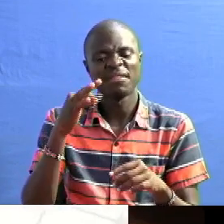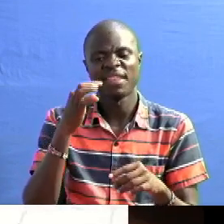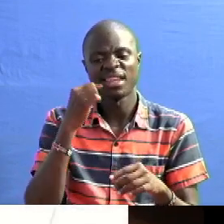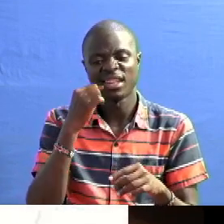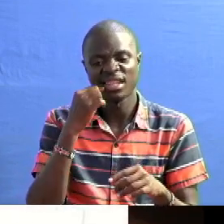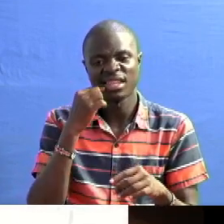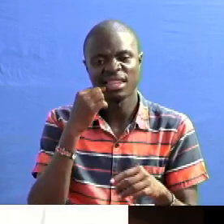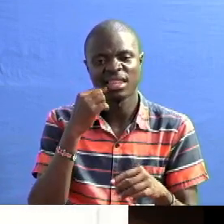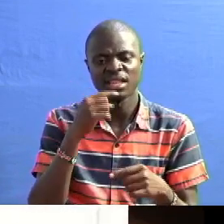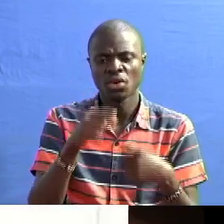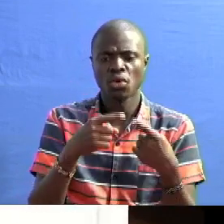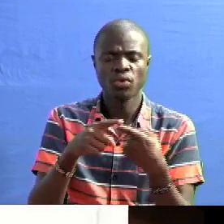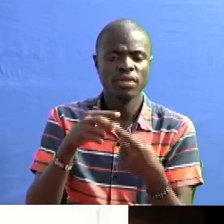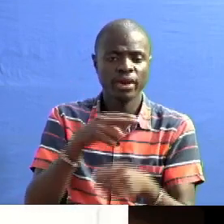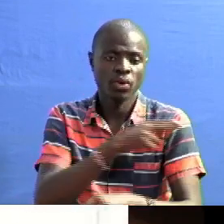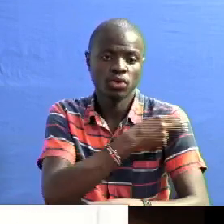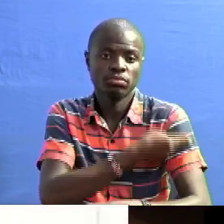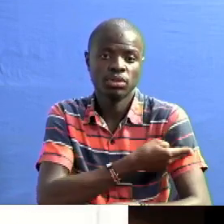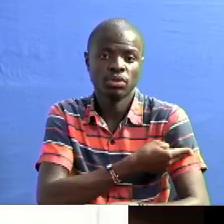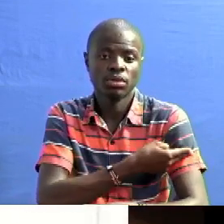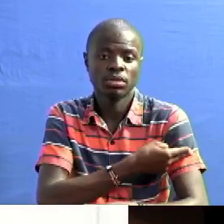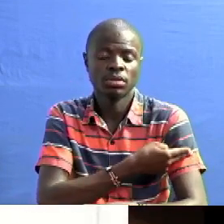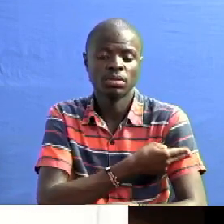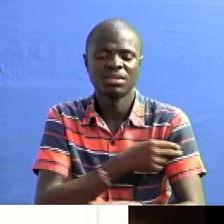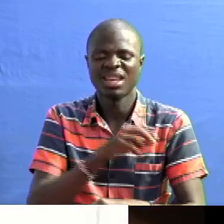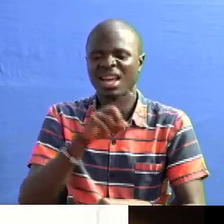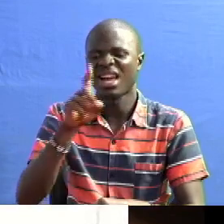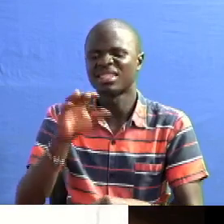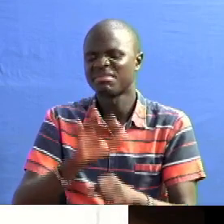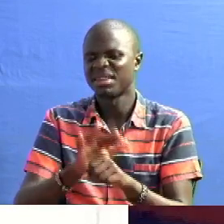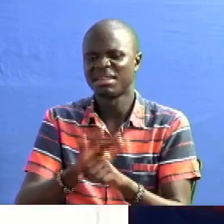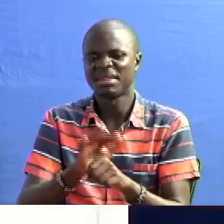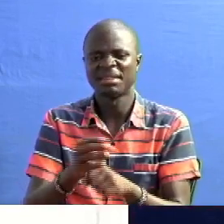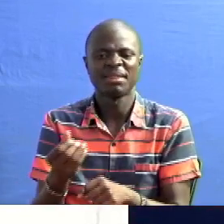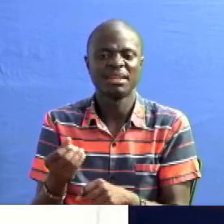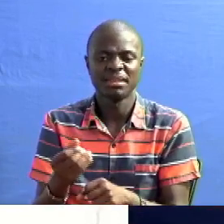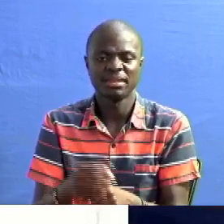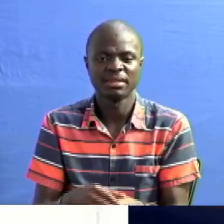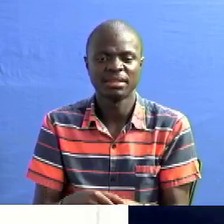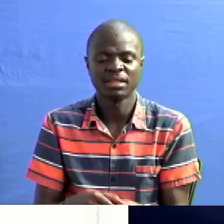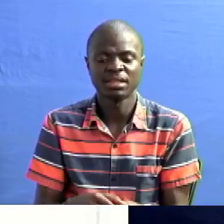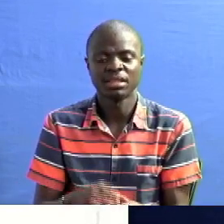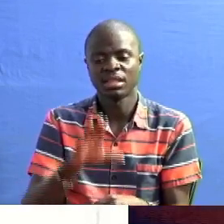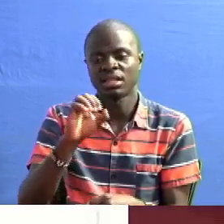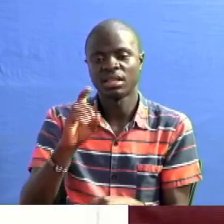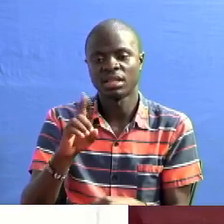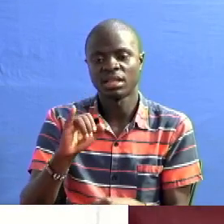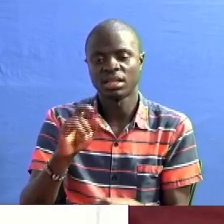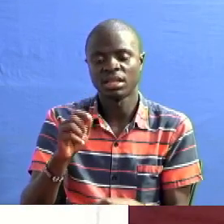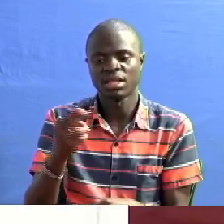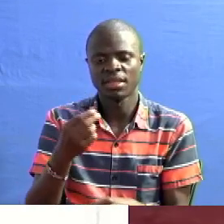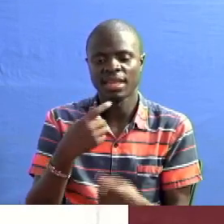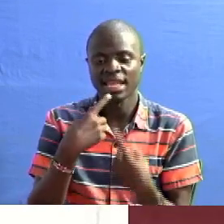Inatakiwa apelekwe hospitali. Tukaitisha pesa mingi bado hiyo tumewacha. Edith described the treatment plans